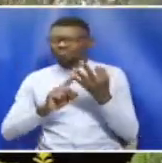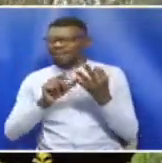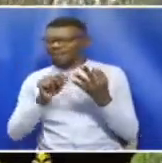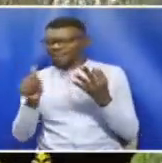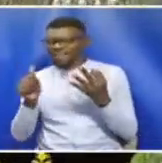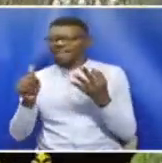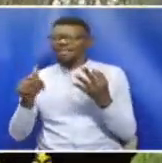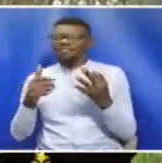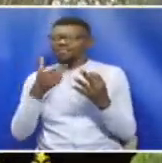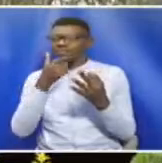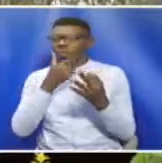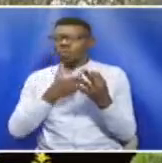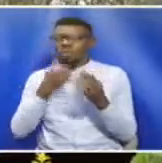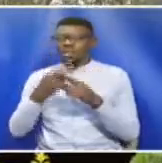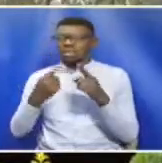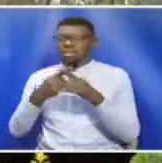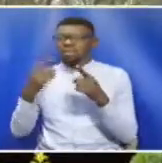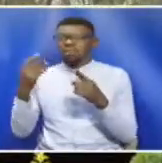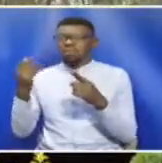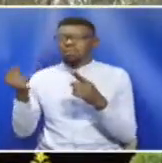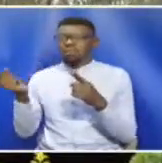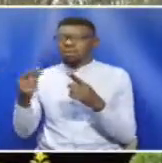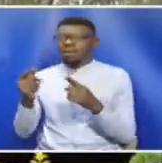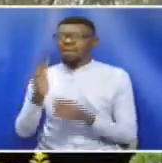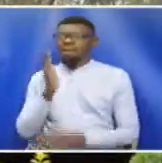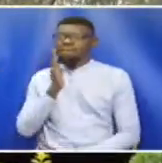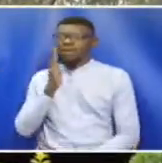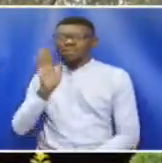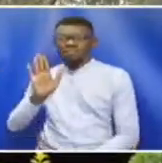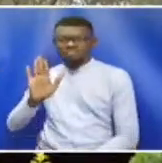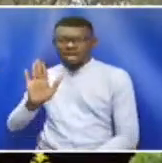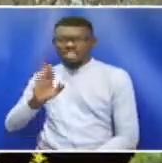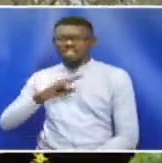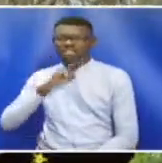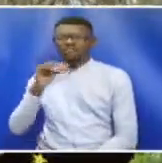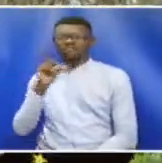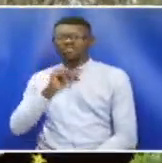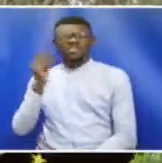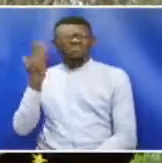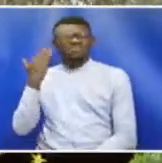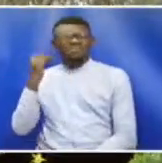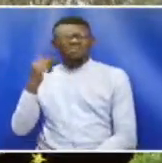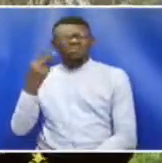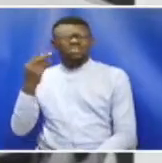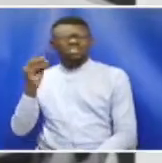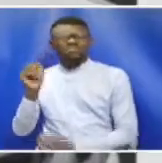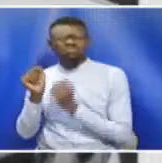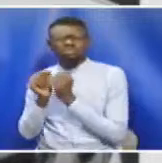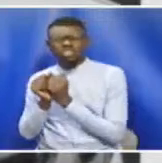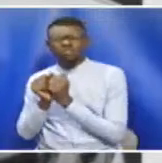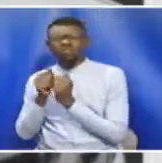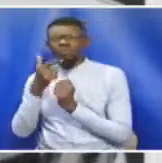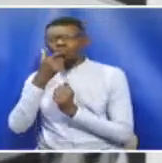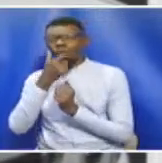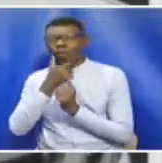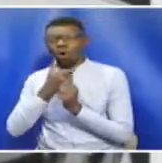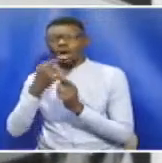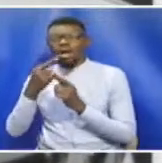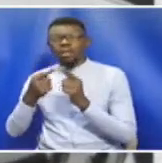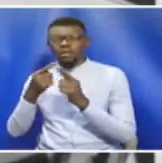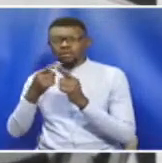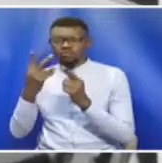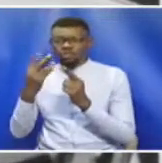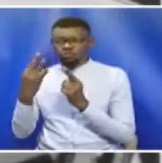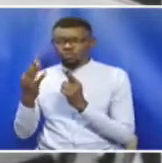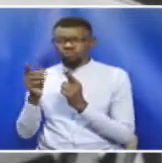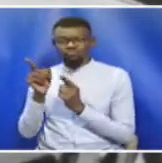Mary, who died in 2010, was 24 years old, when the head of their family, a breadwinner,